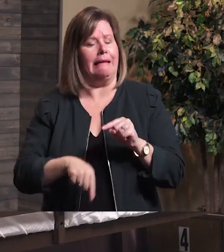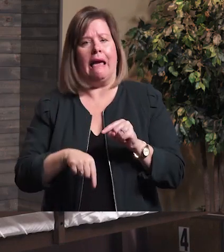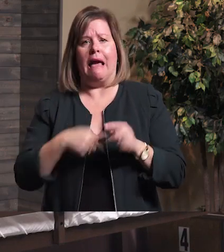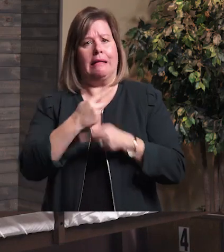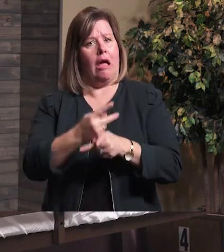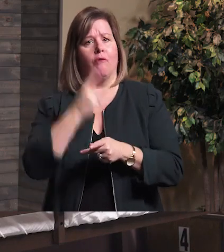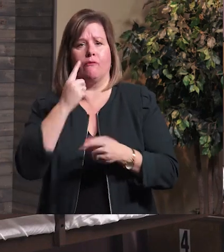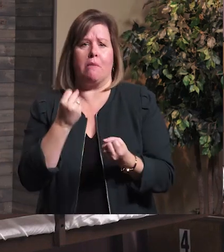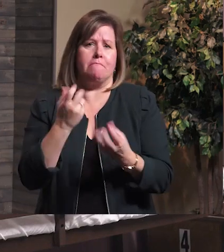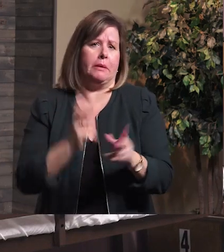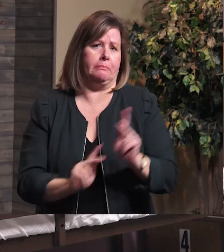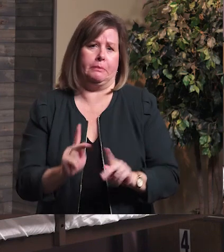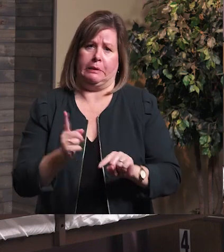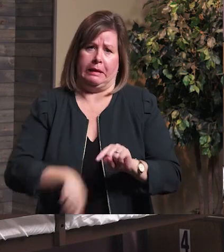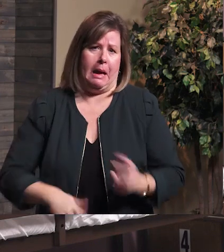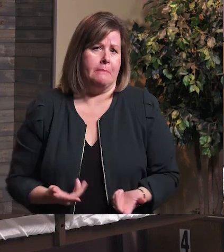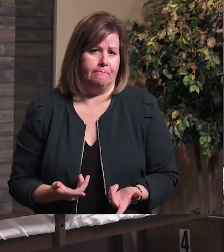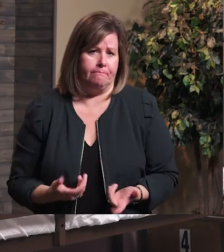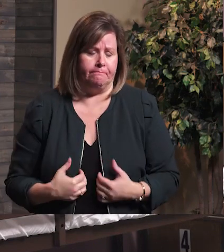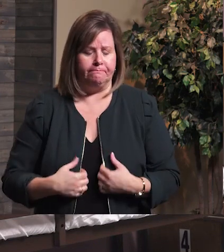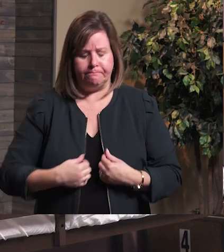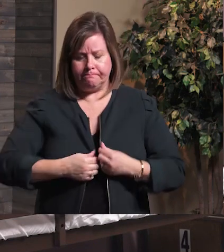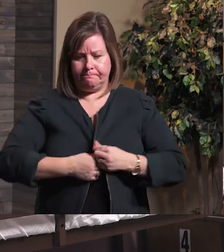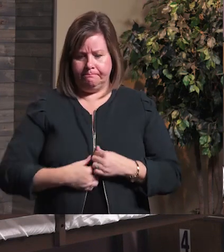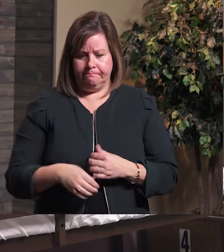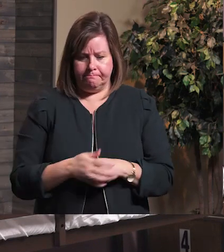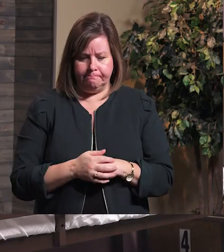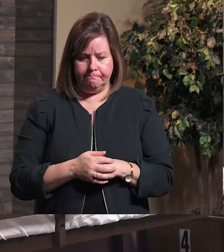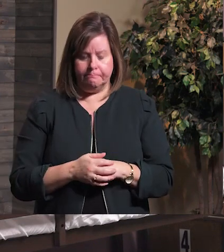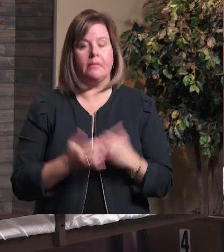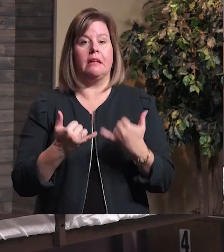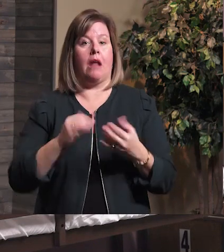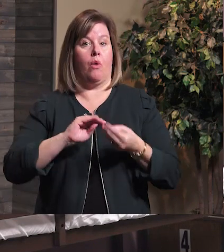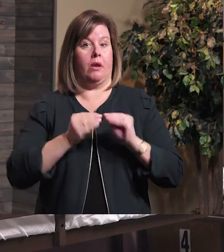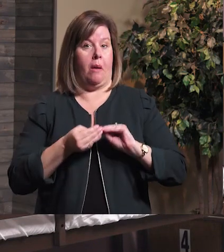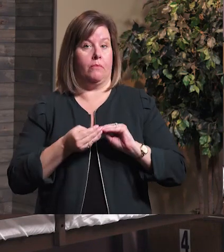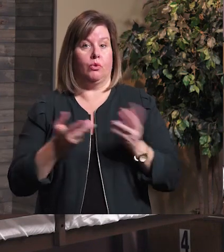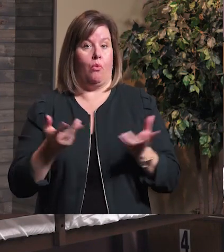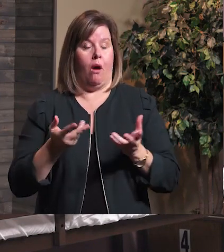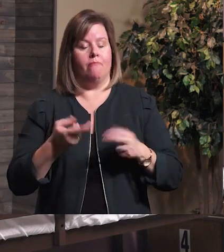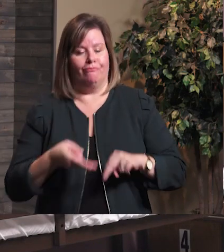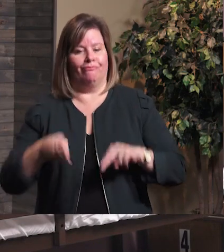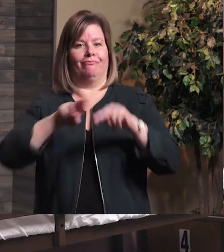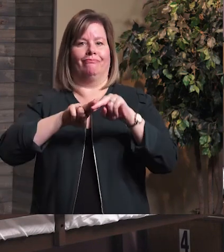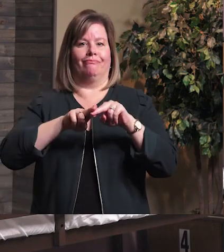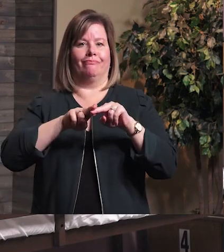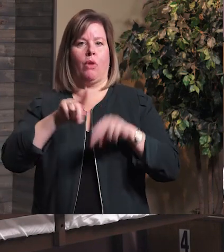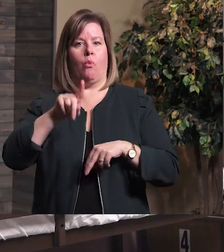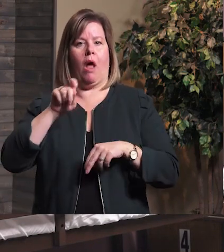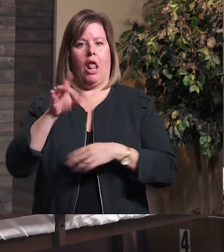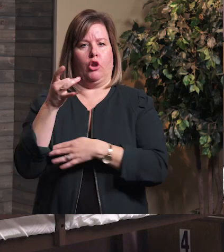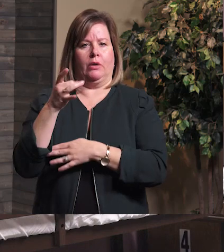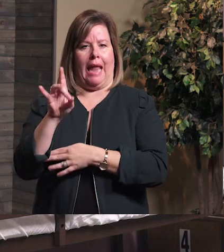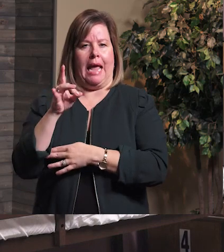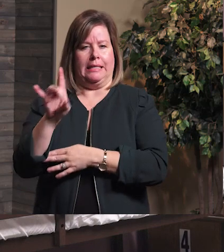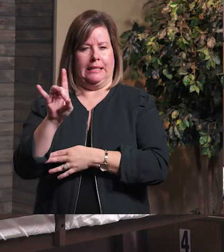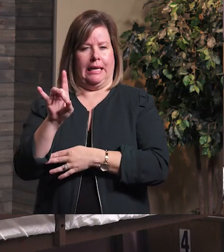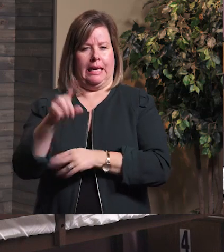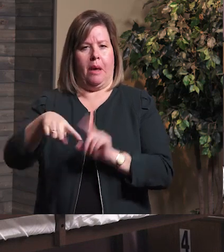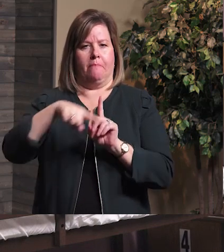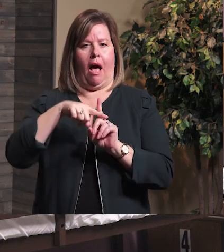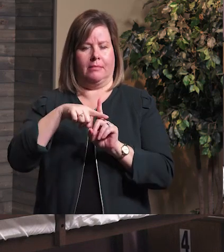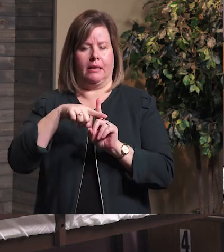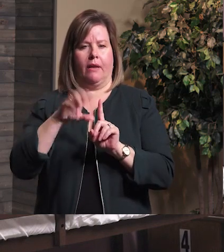care right now. So quickly I want to go over the numbers. Here in Kent County, we're now up to 118